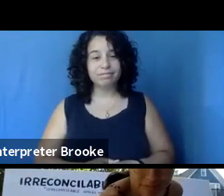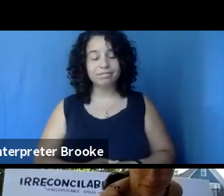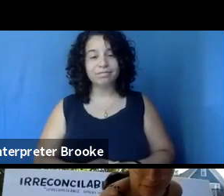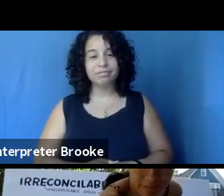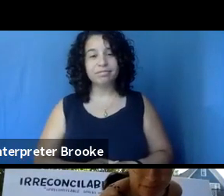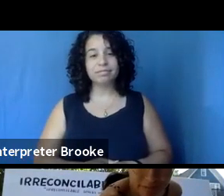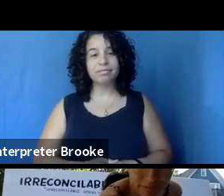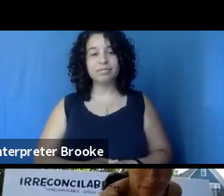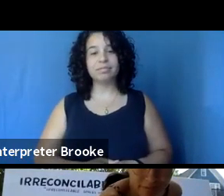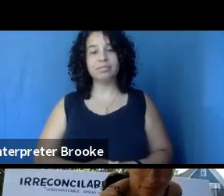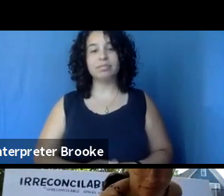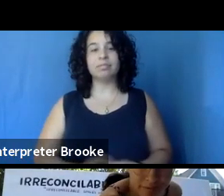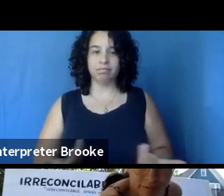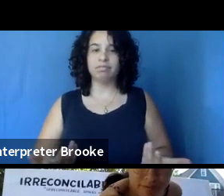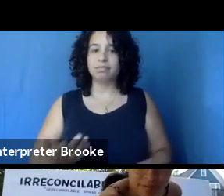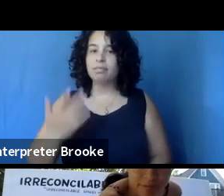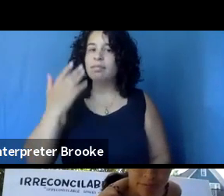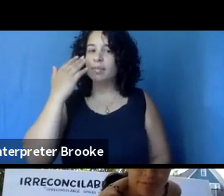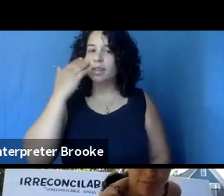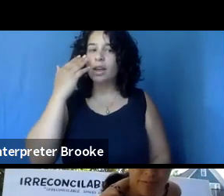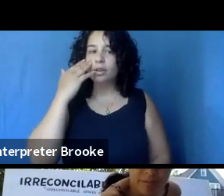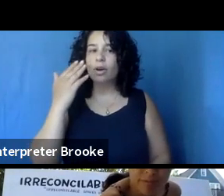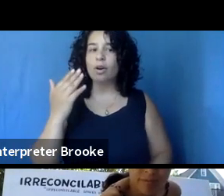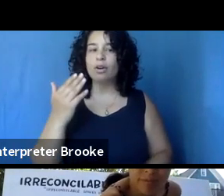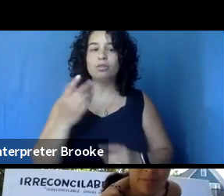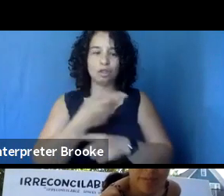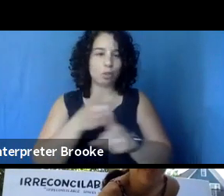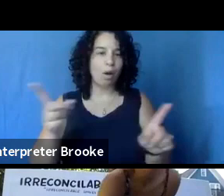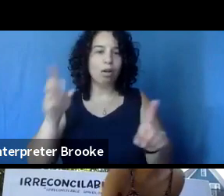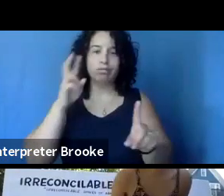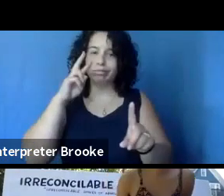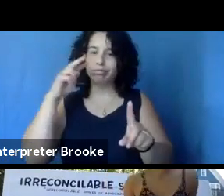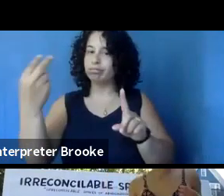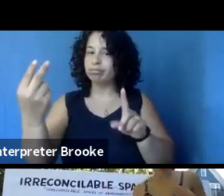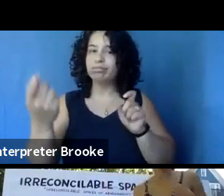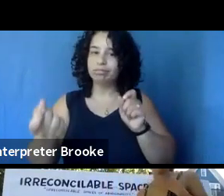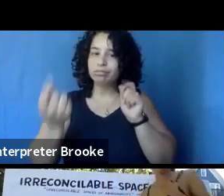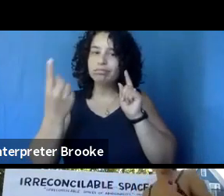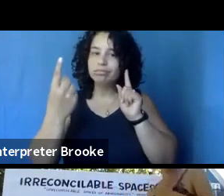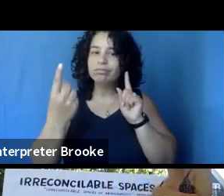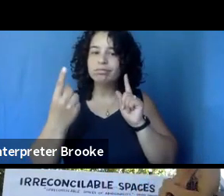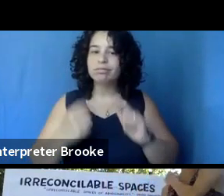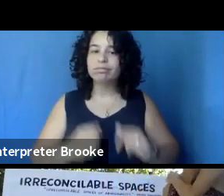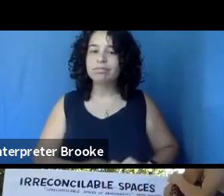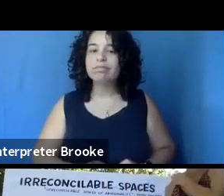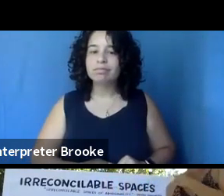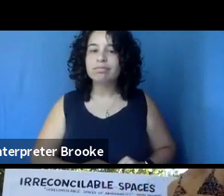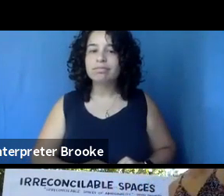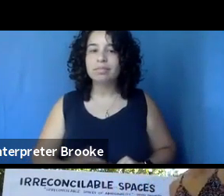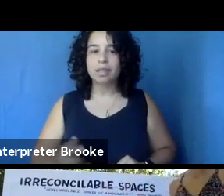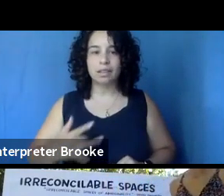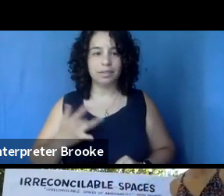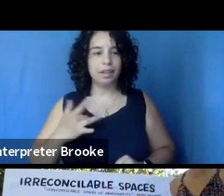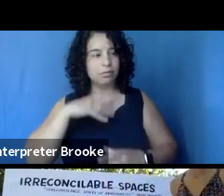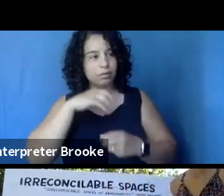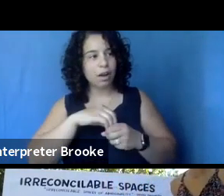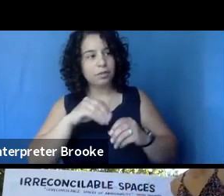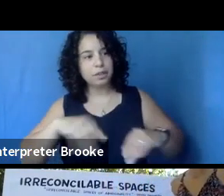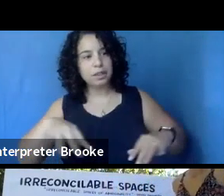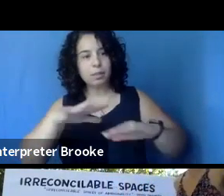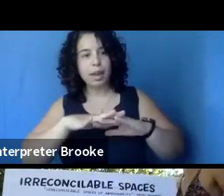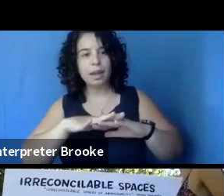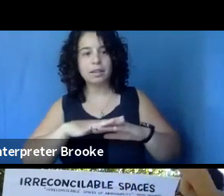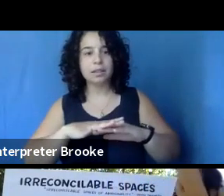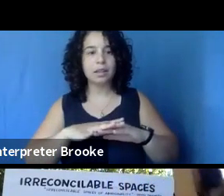and I know that everyone understands that, so I'm in a space of understanding, and